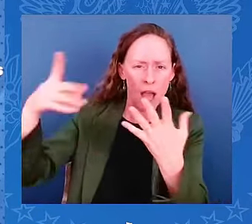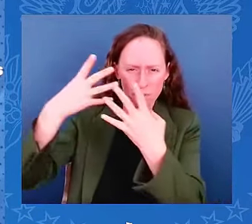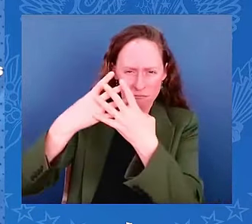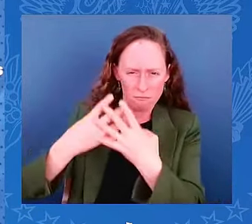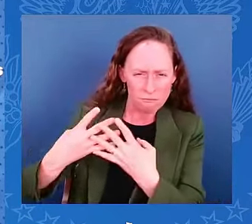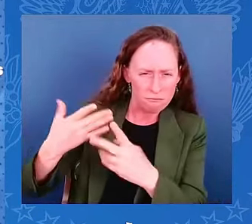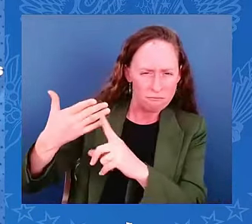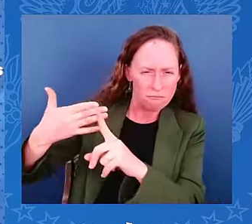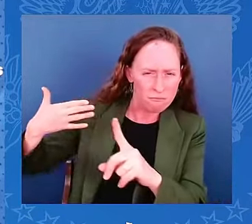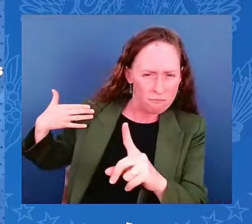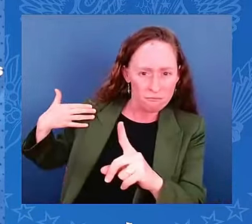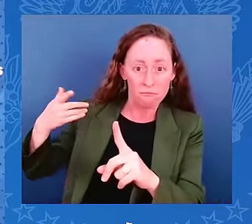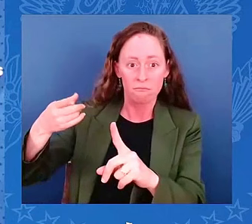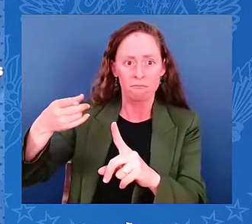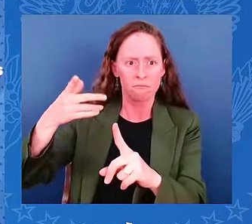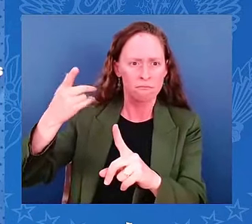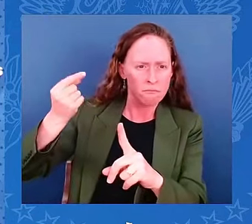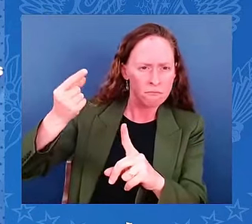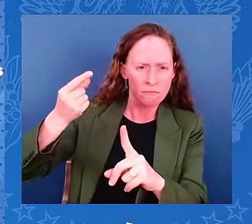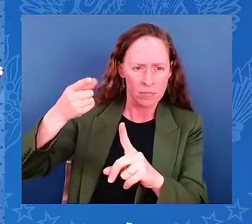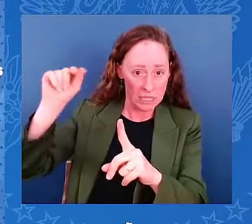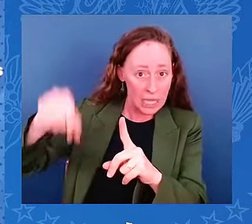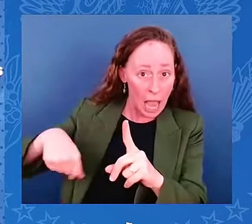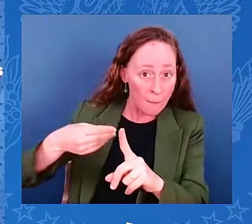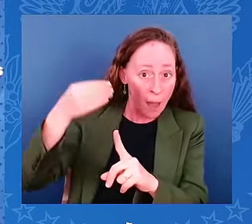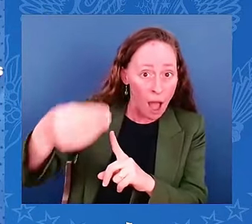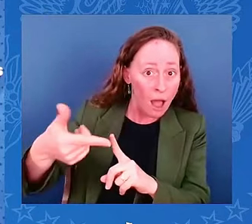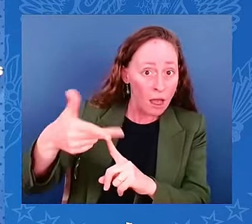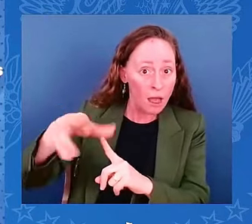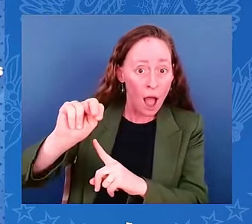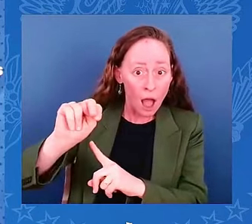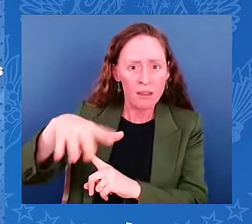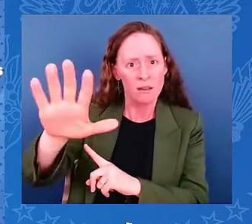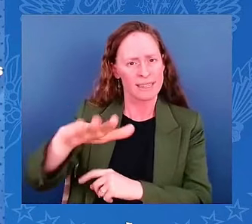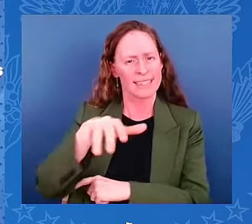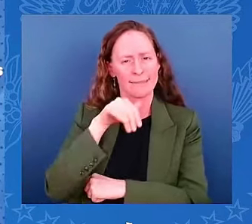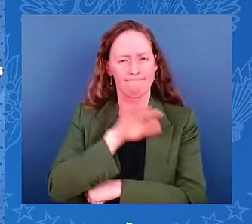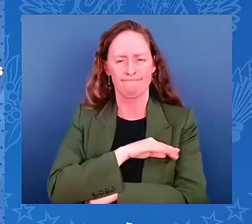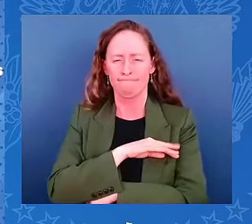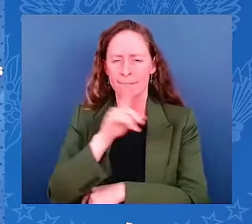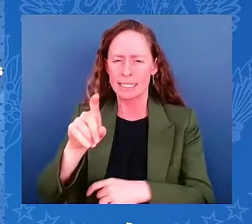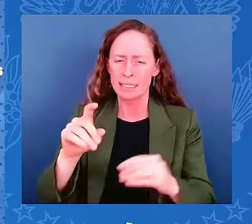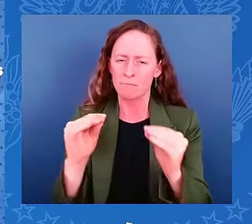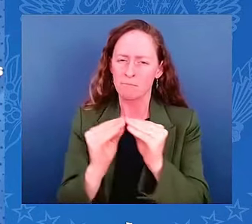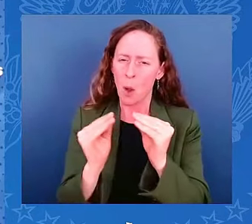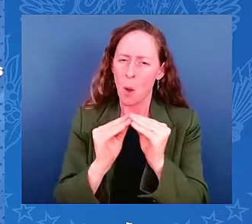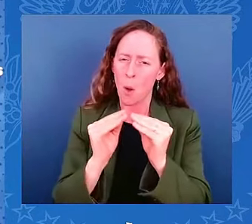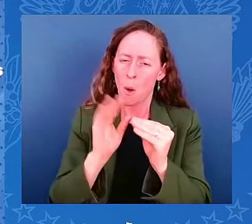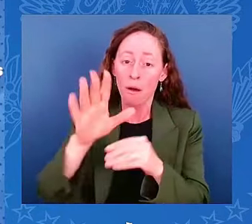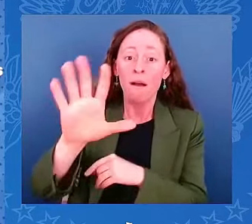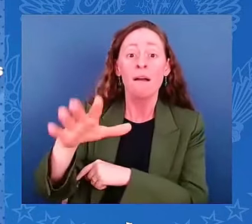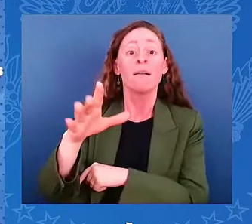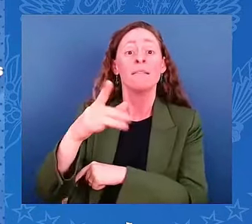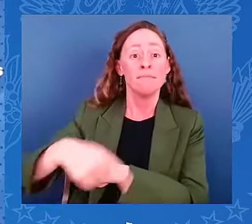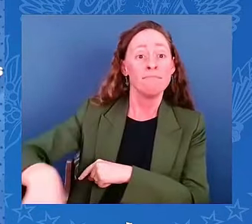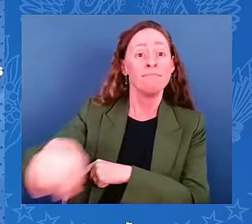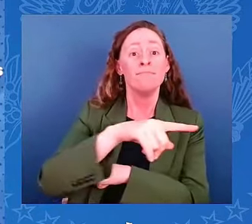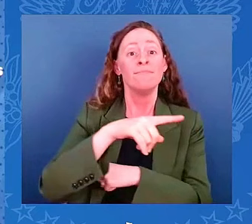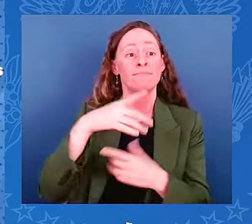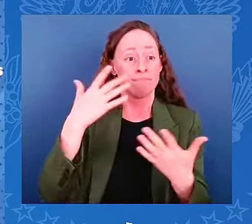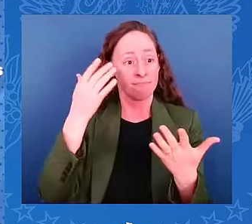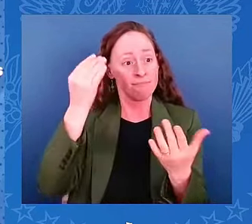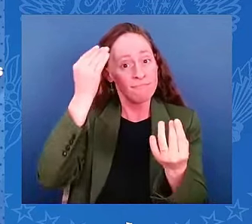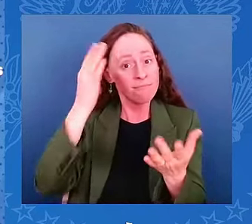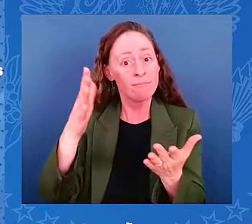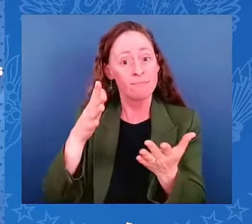more we have to do there. It's a big deal. Since the law was passed and implemented, the FBI stopped more